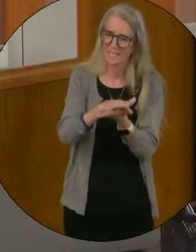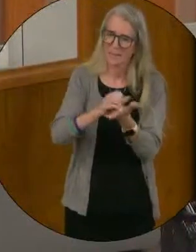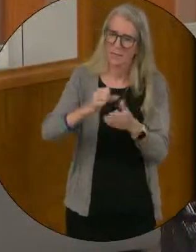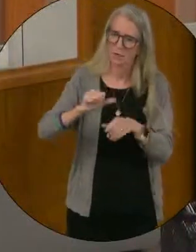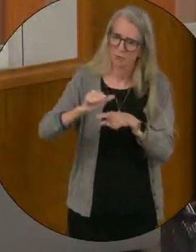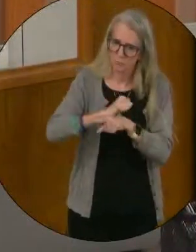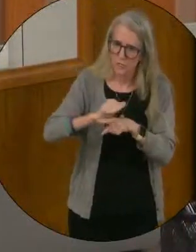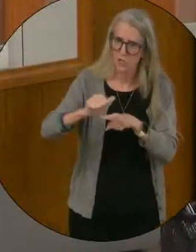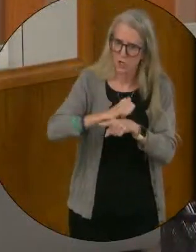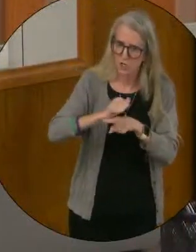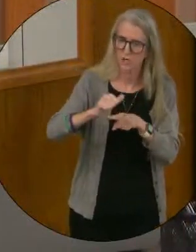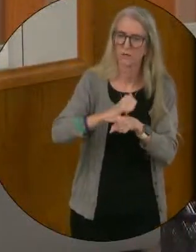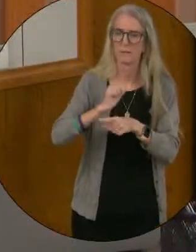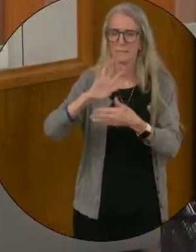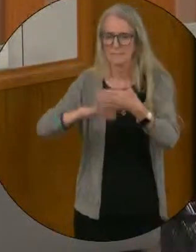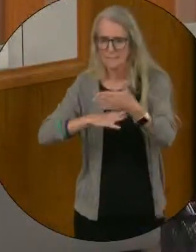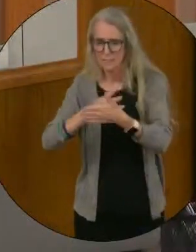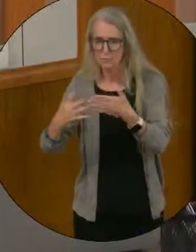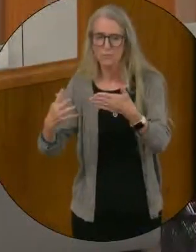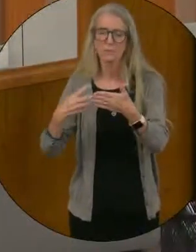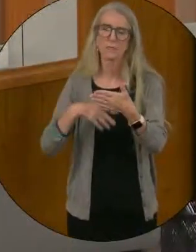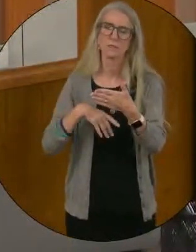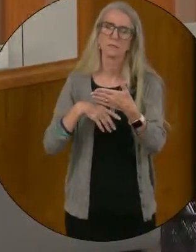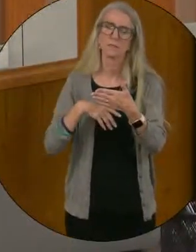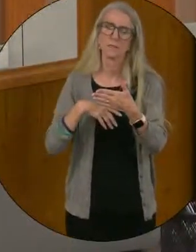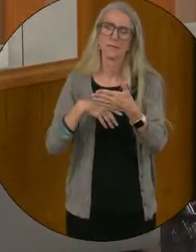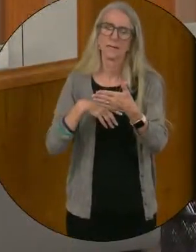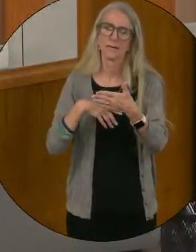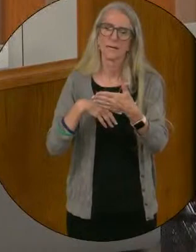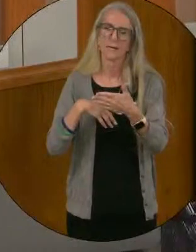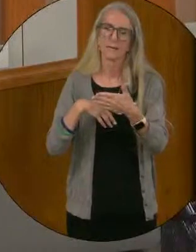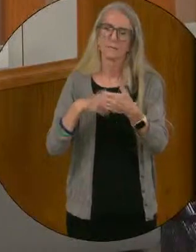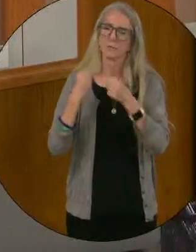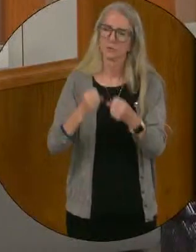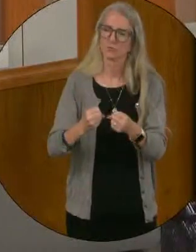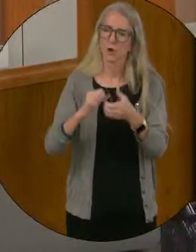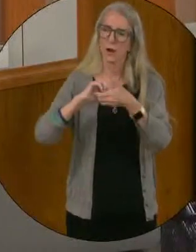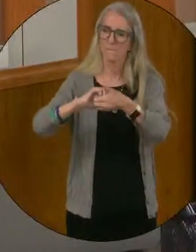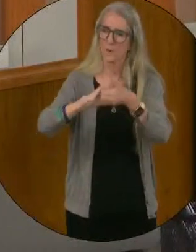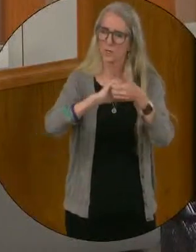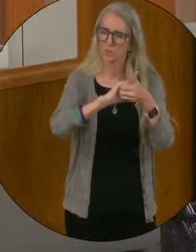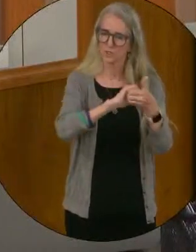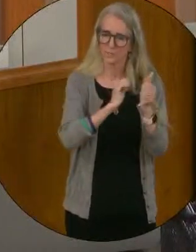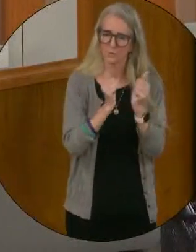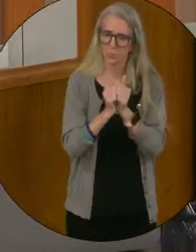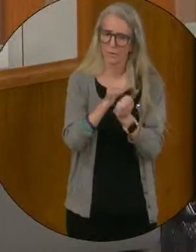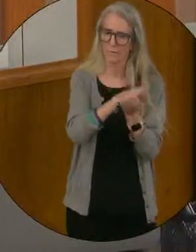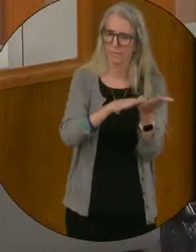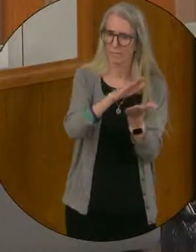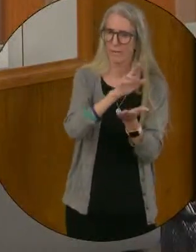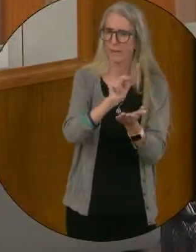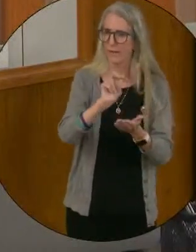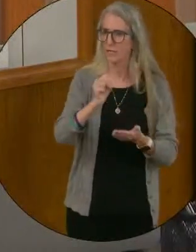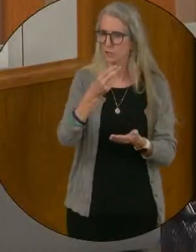and scheduling. That's something that was brought up. The strong partnerships with NSHE institutions,